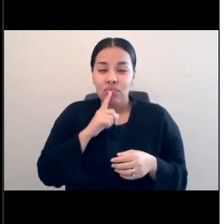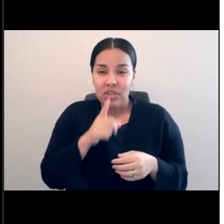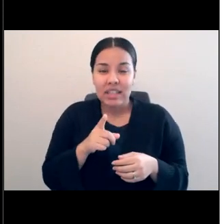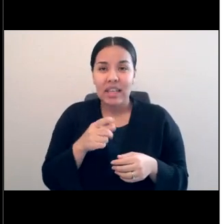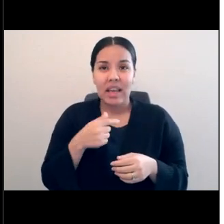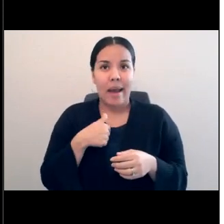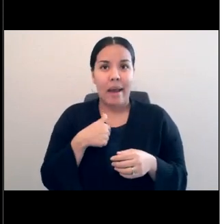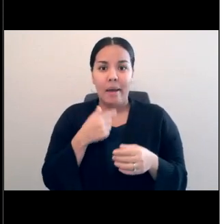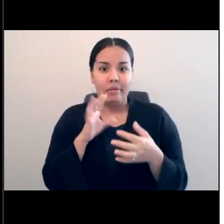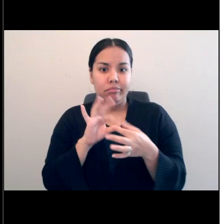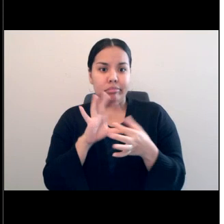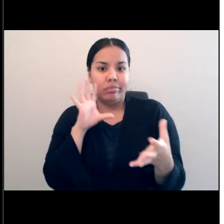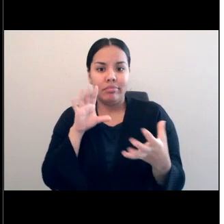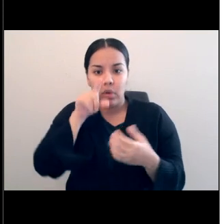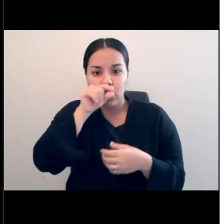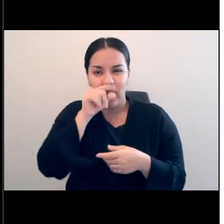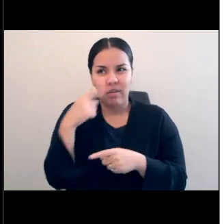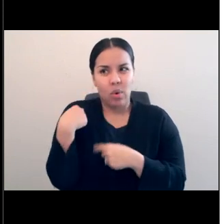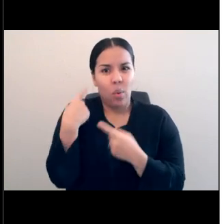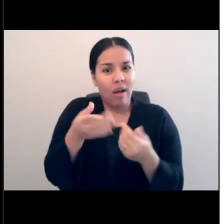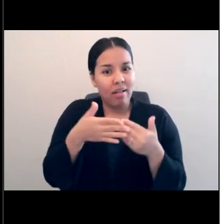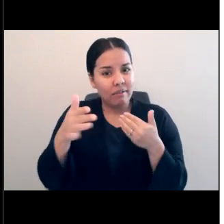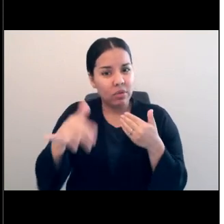Twitter for a while after that